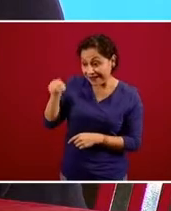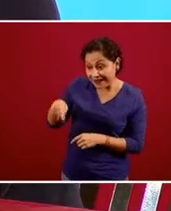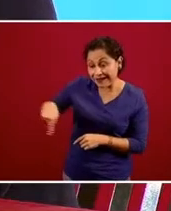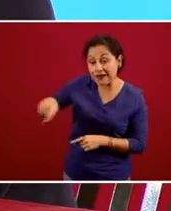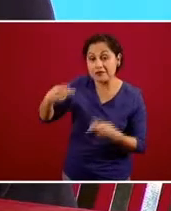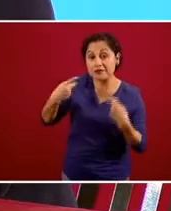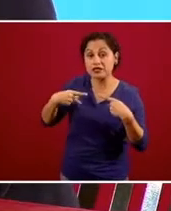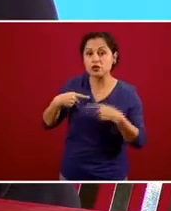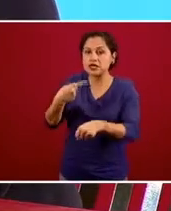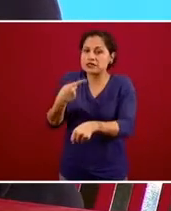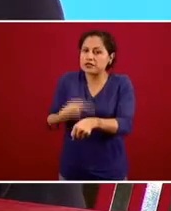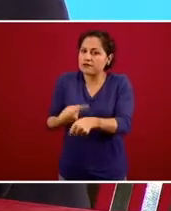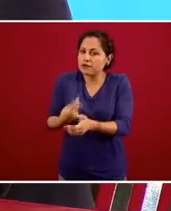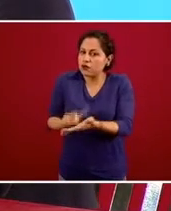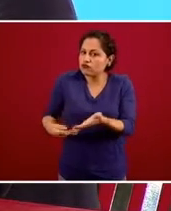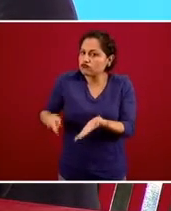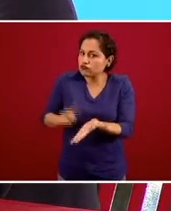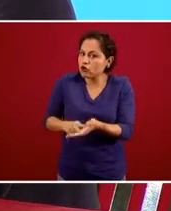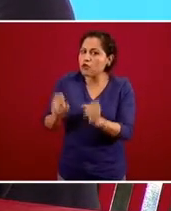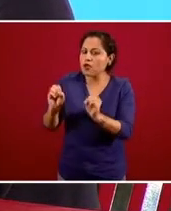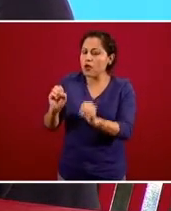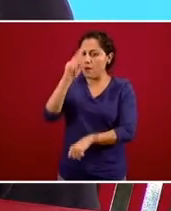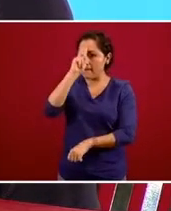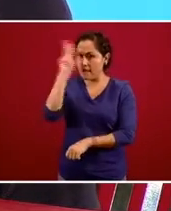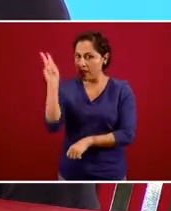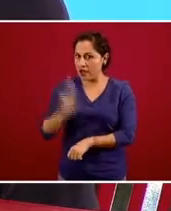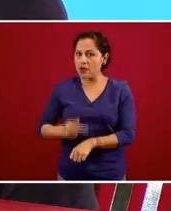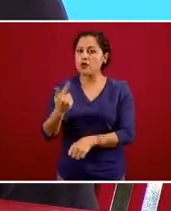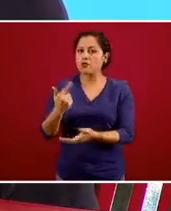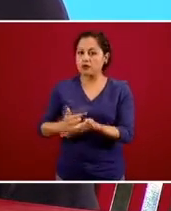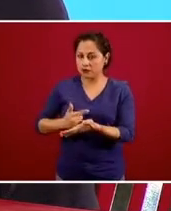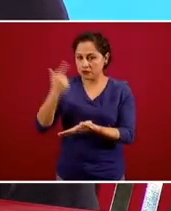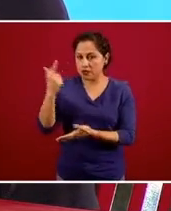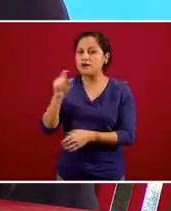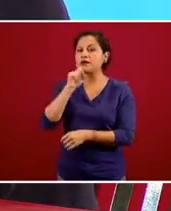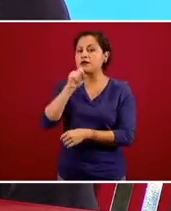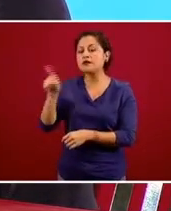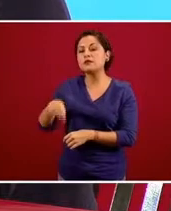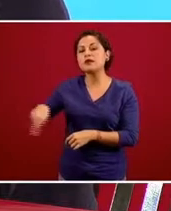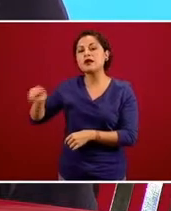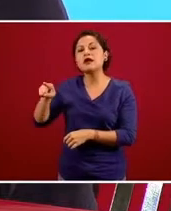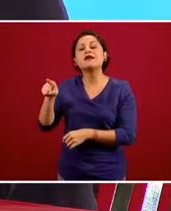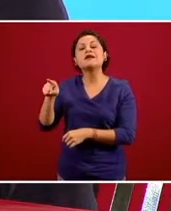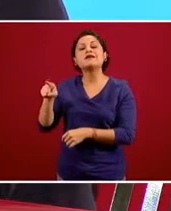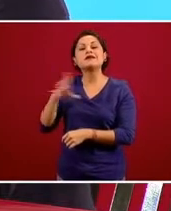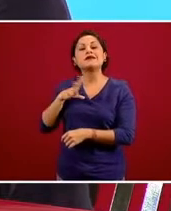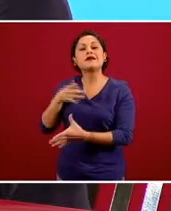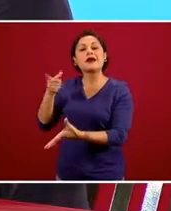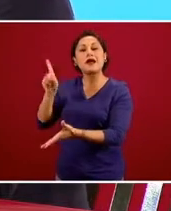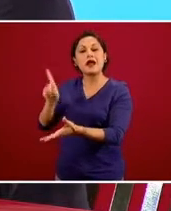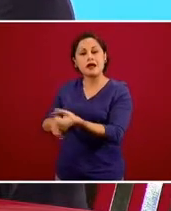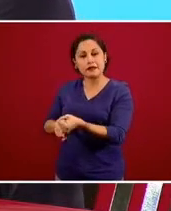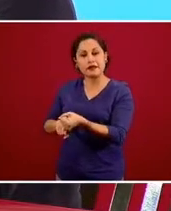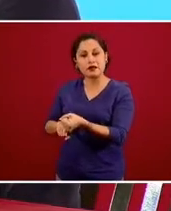situation. Remember, these patients are showing organ failure,